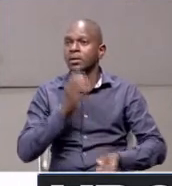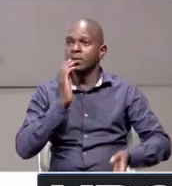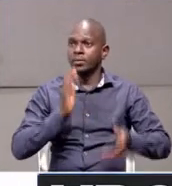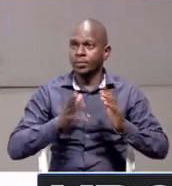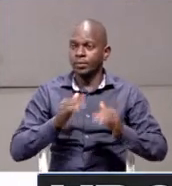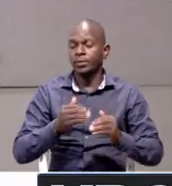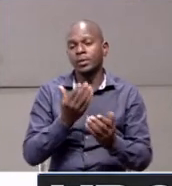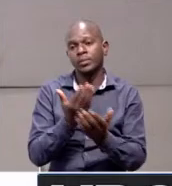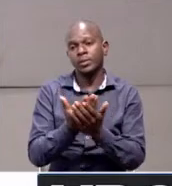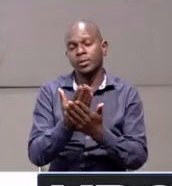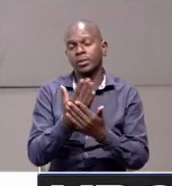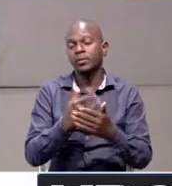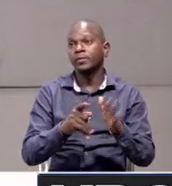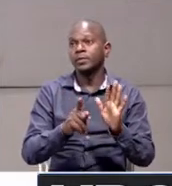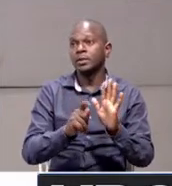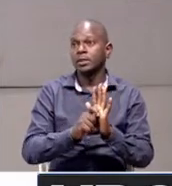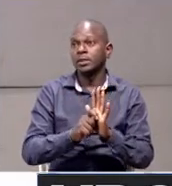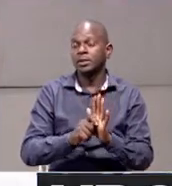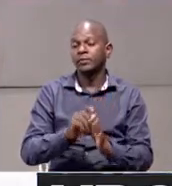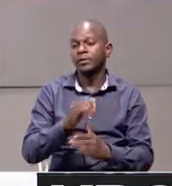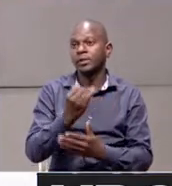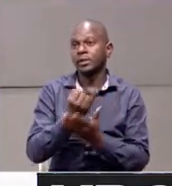Ugandans to get tested for HIV and AIDS.